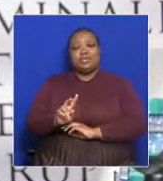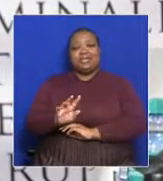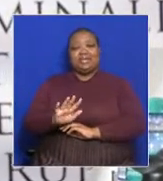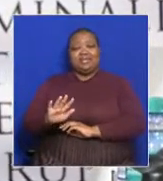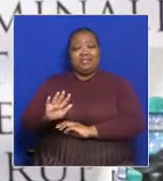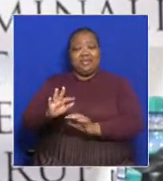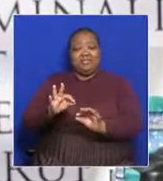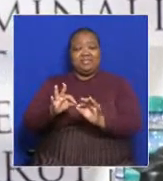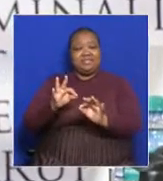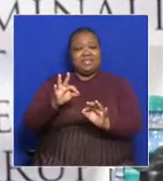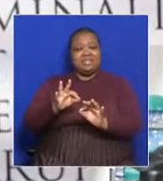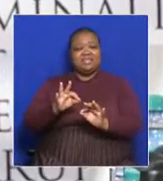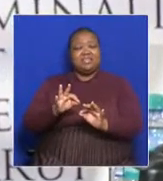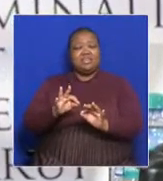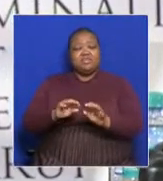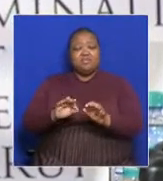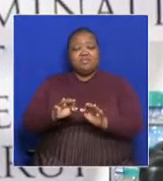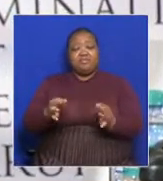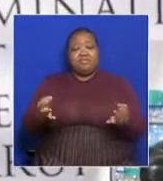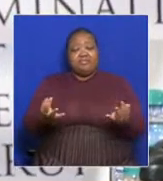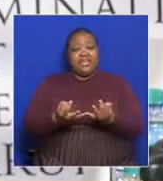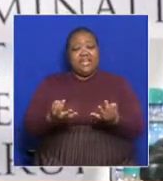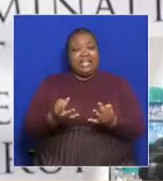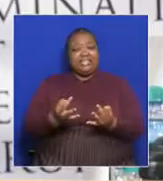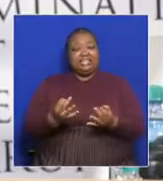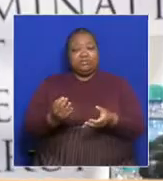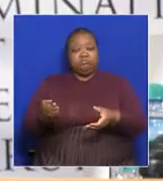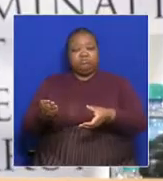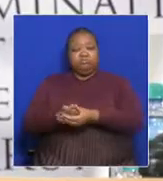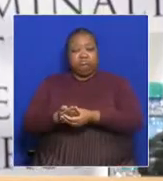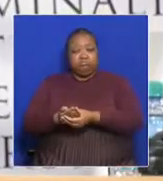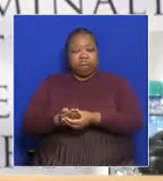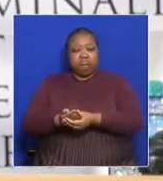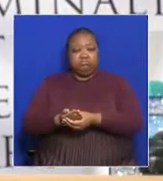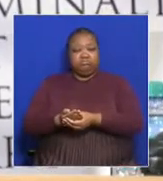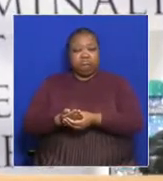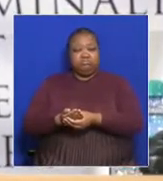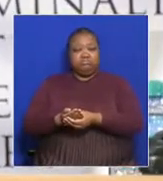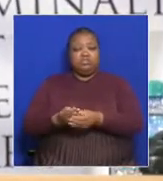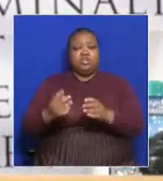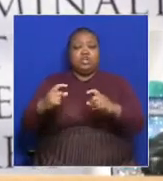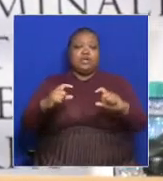that file. It's still part of that. And or in paragraph 7.